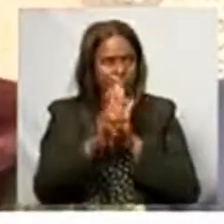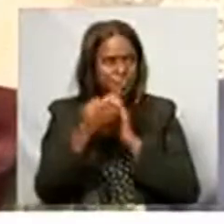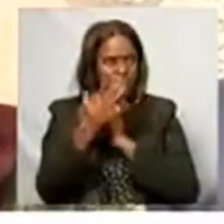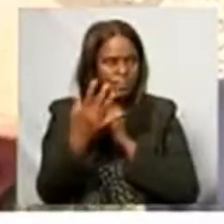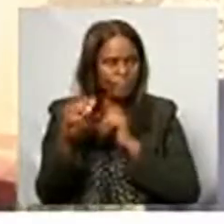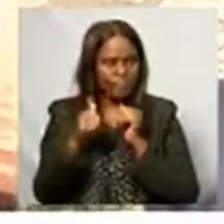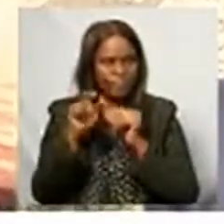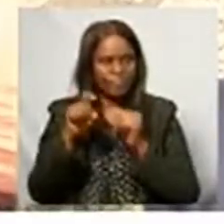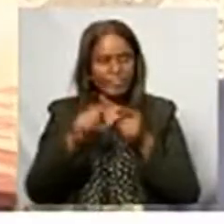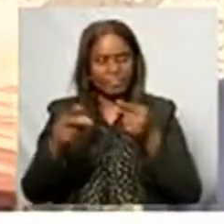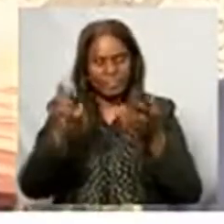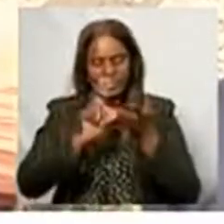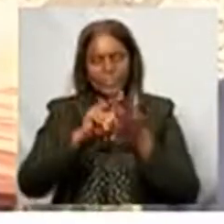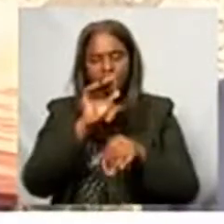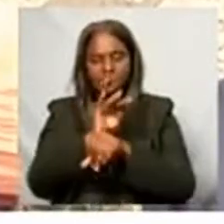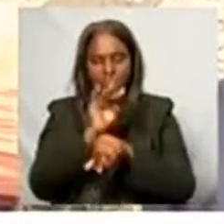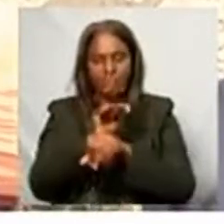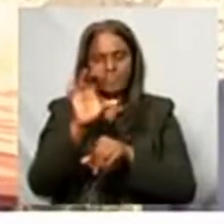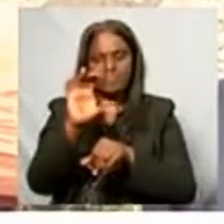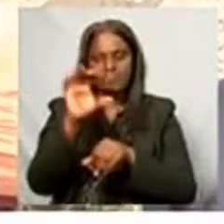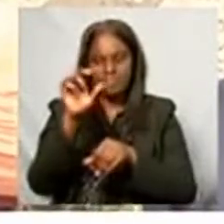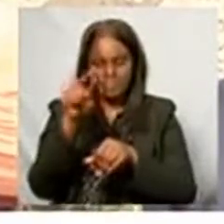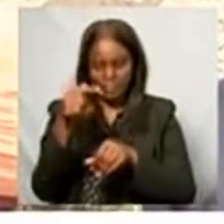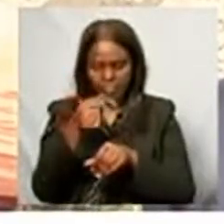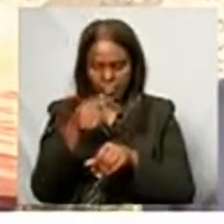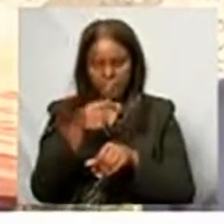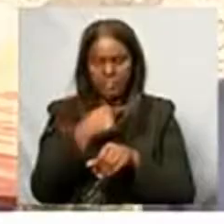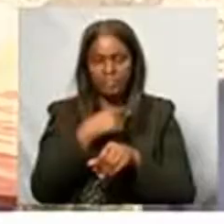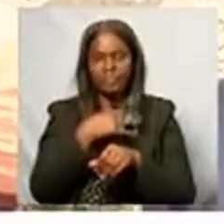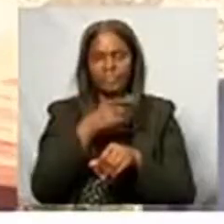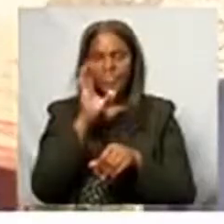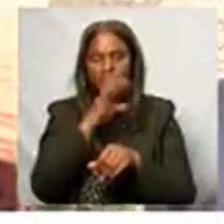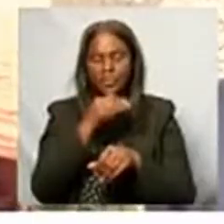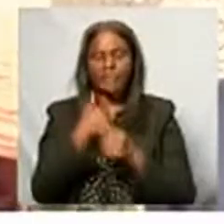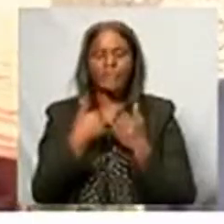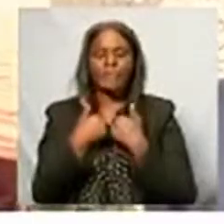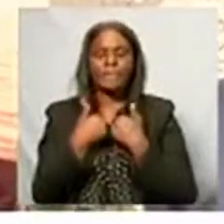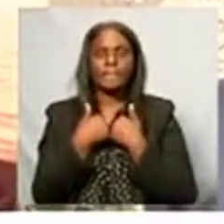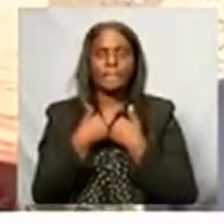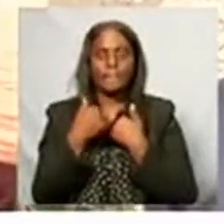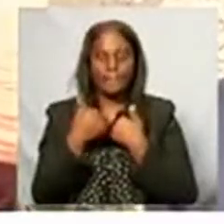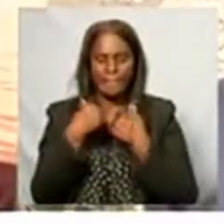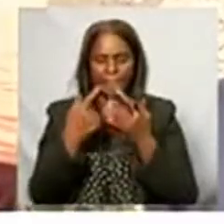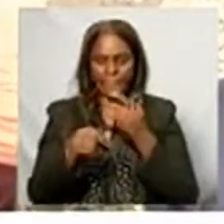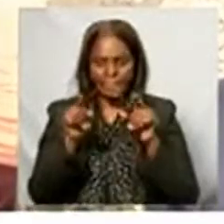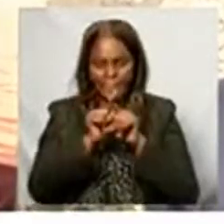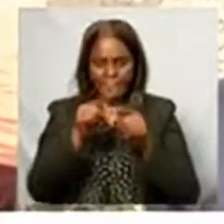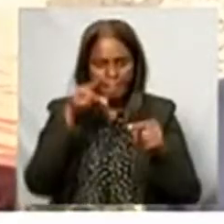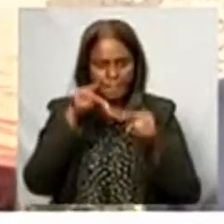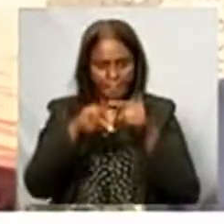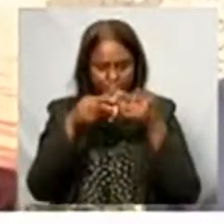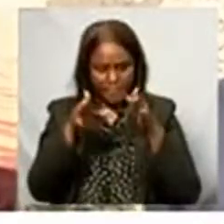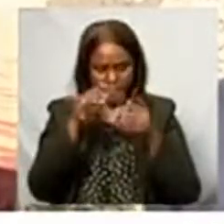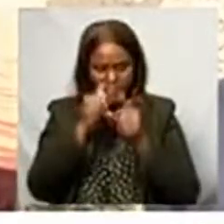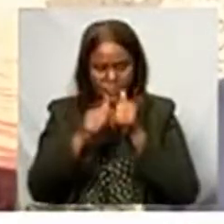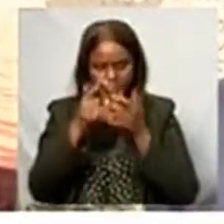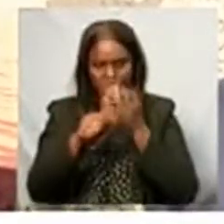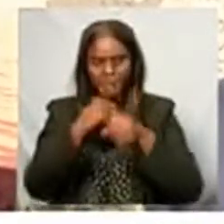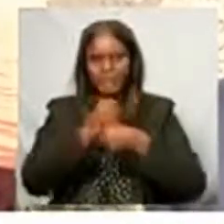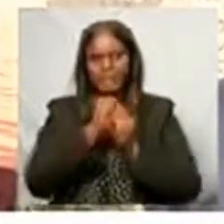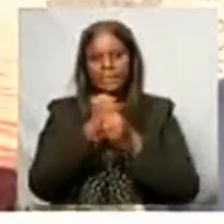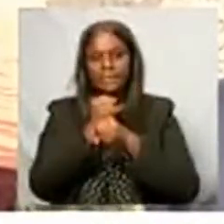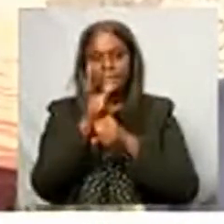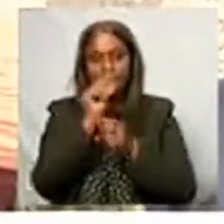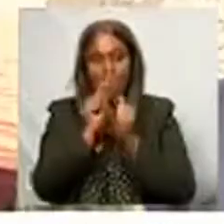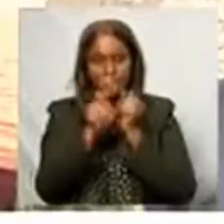need to emphasize the issue of corporate governance. And I like it that there is that commission which was actually formed, which is